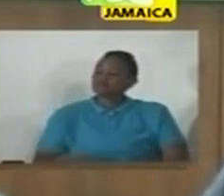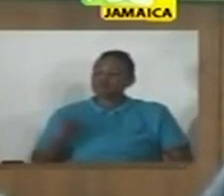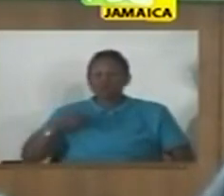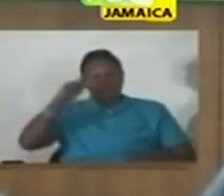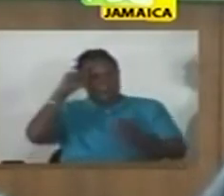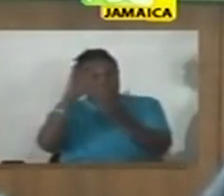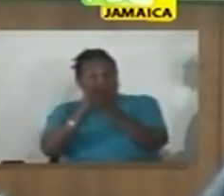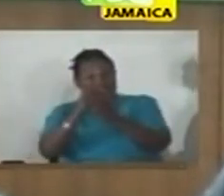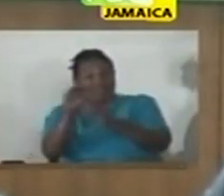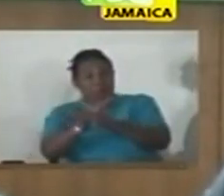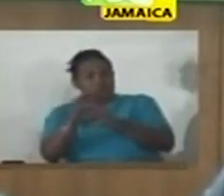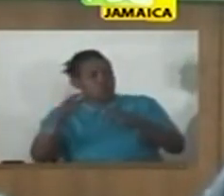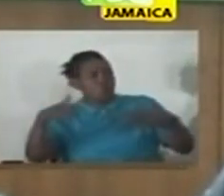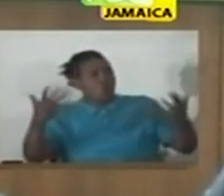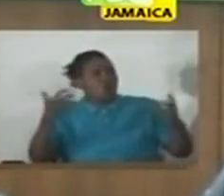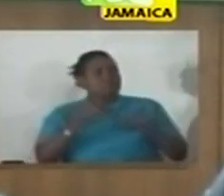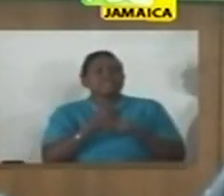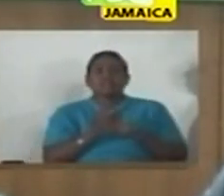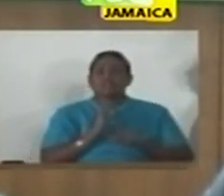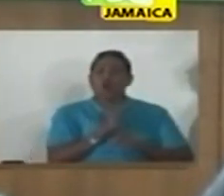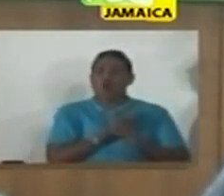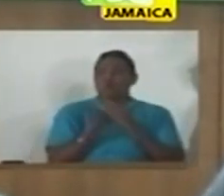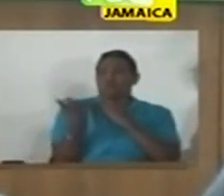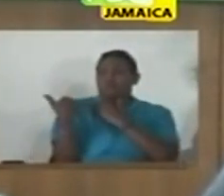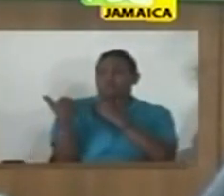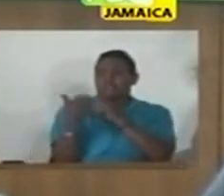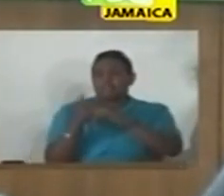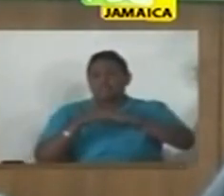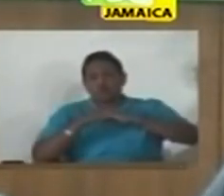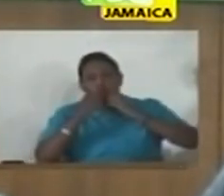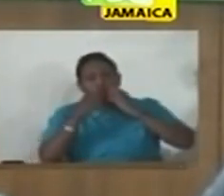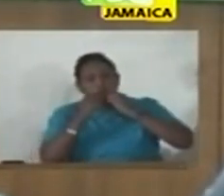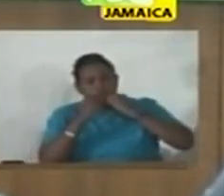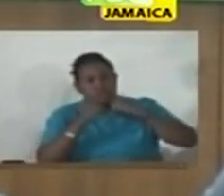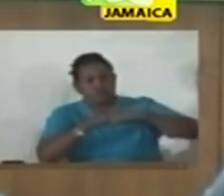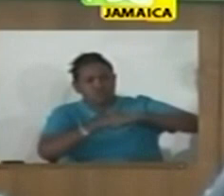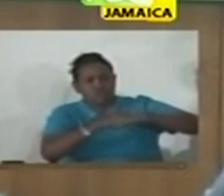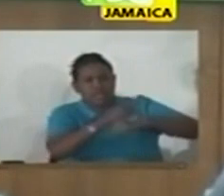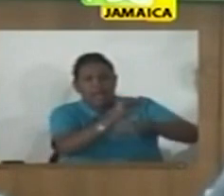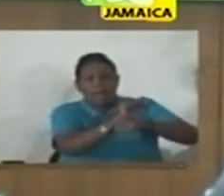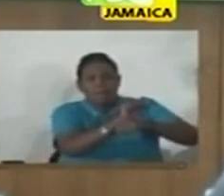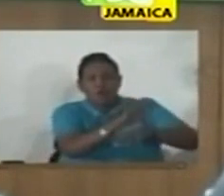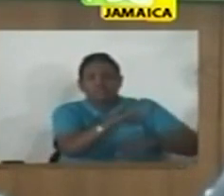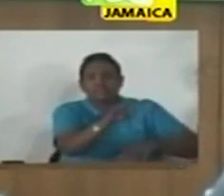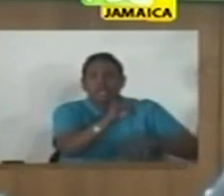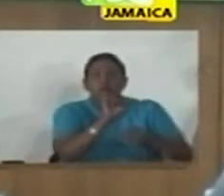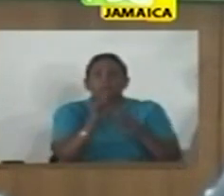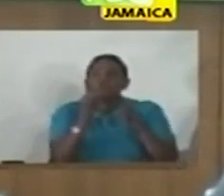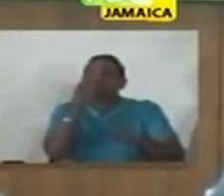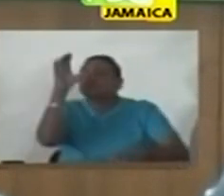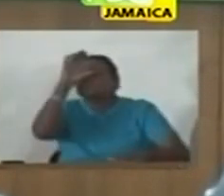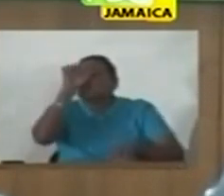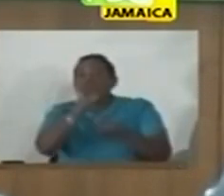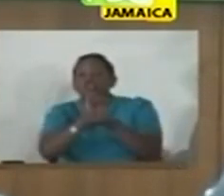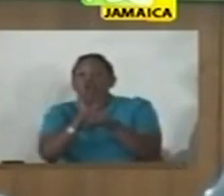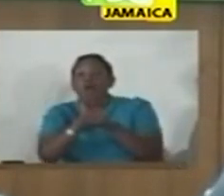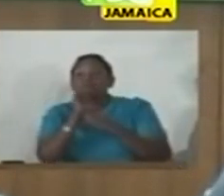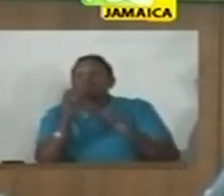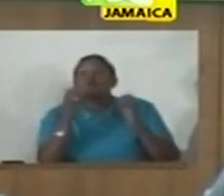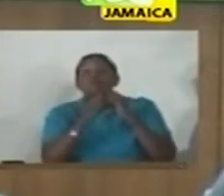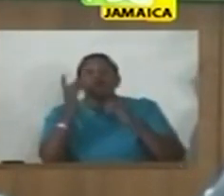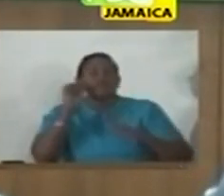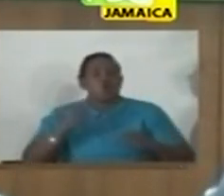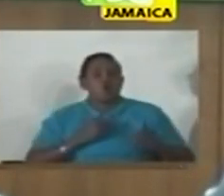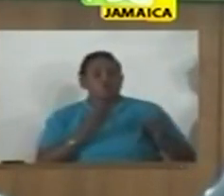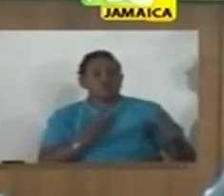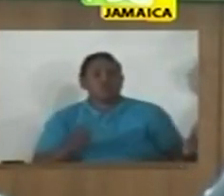as a ministry that it is our duty to protect employees and job seekers. In furtherance of our resolve, by